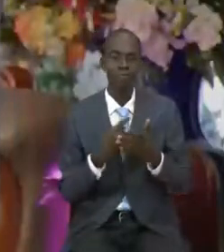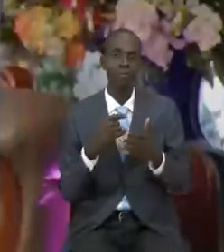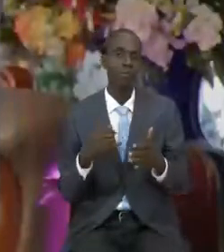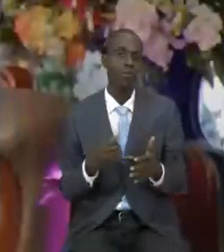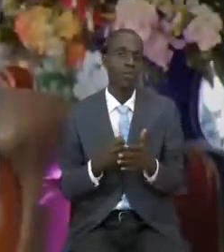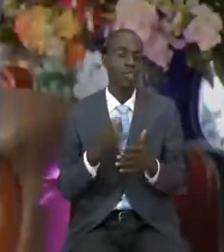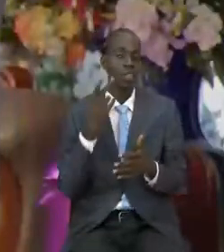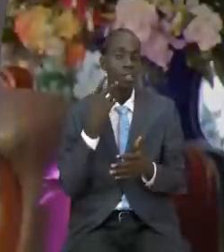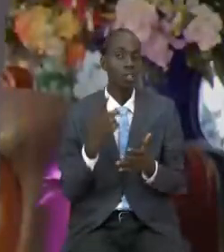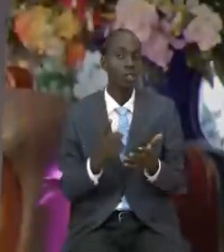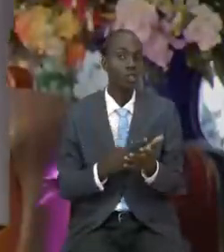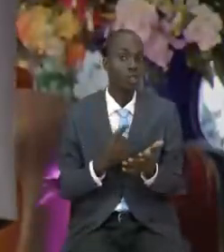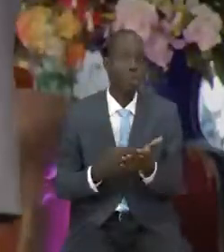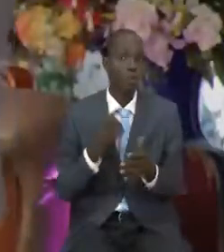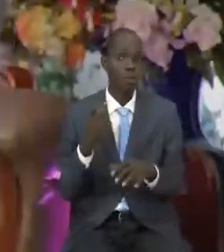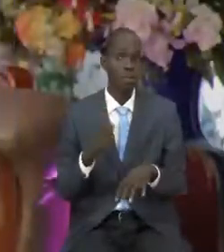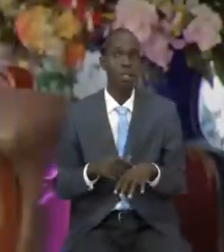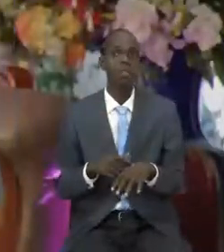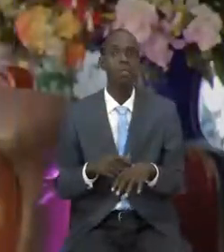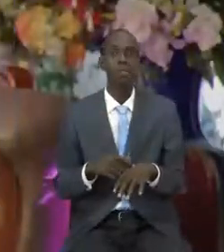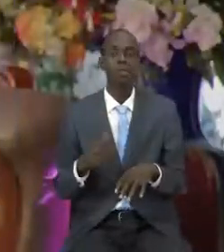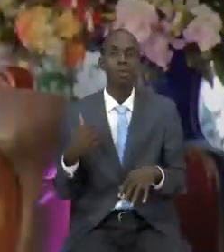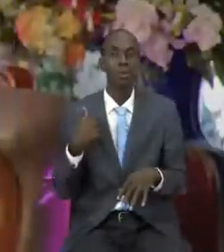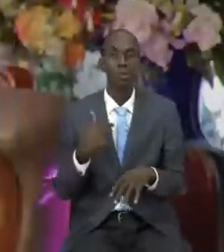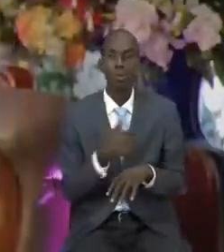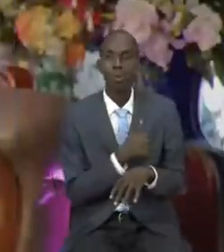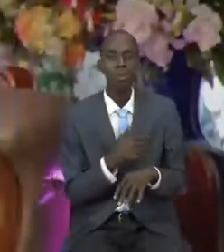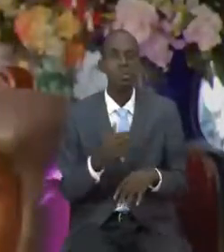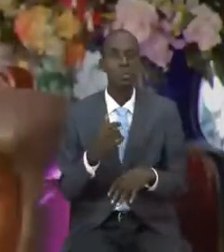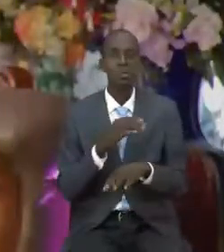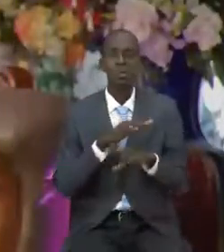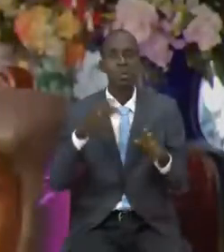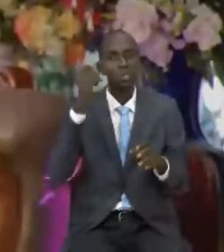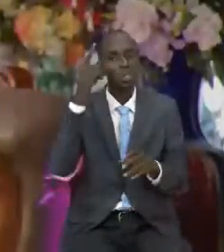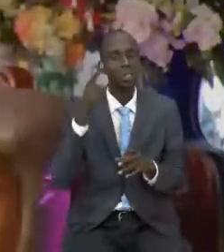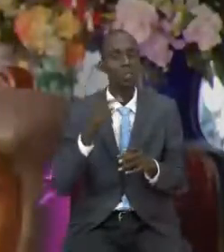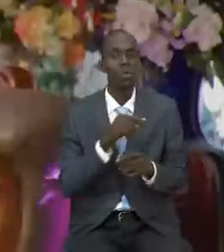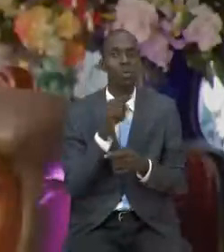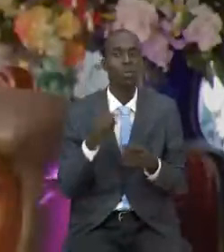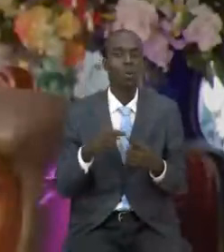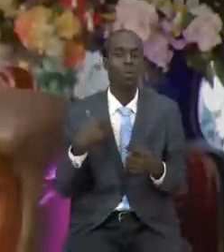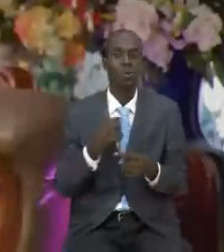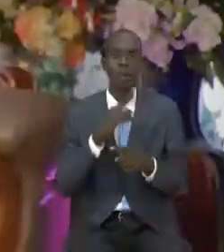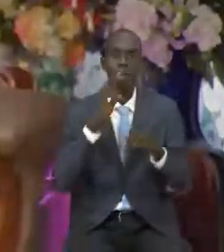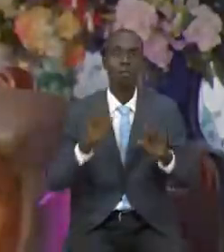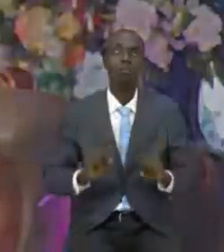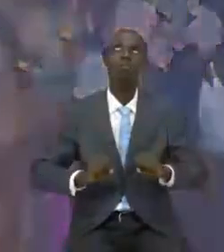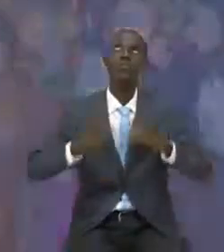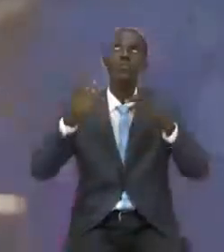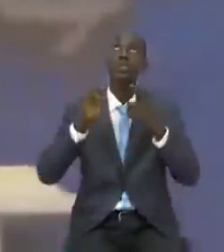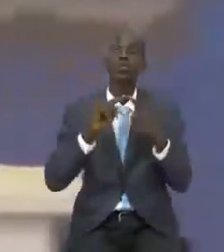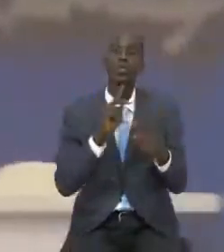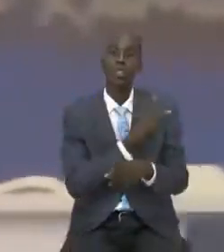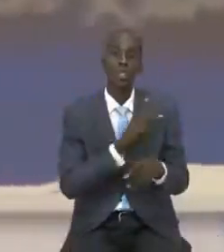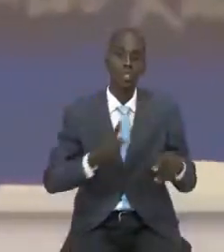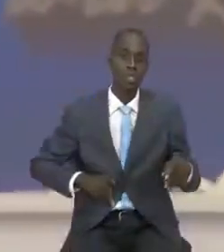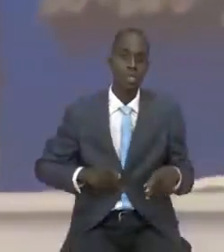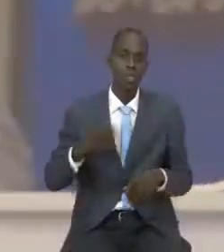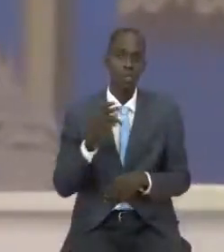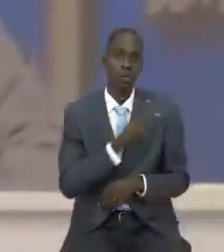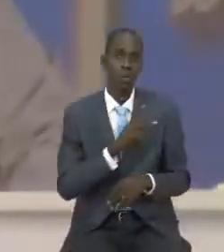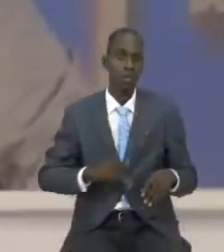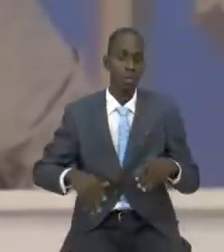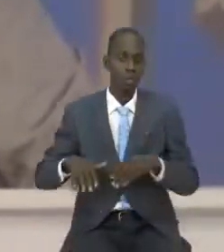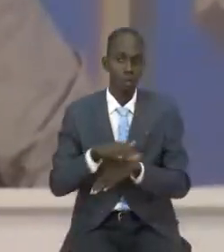sometimes we don't understand that if we have submitted to the king of the kingdom, we cannot